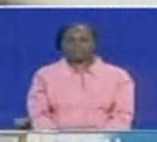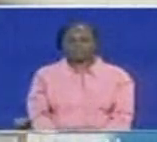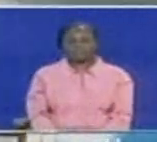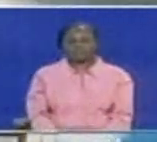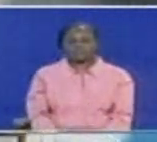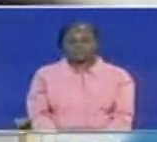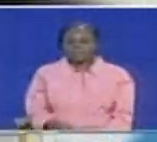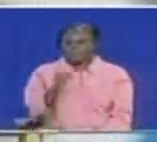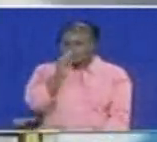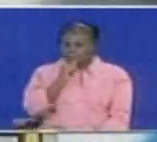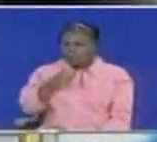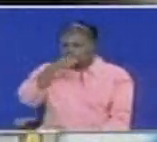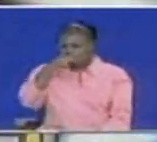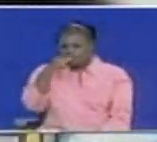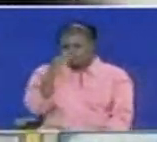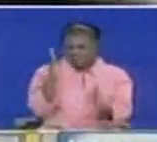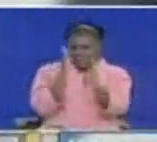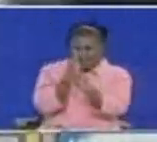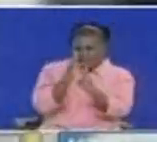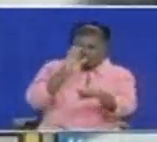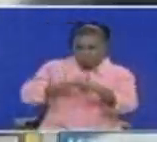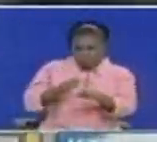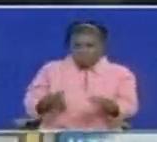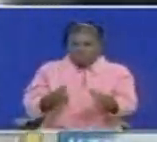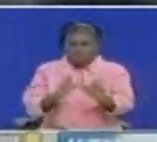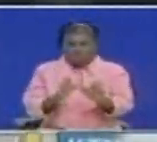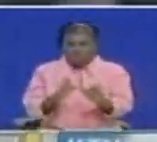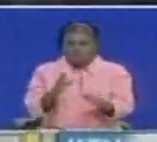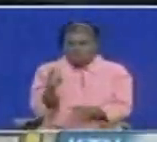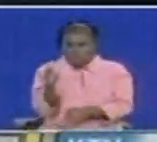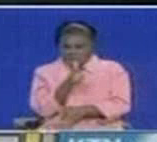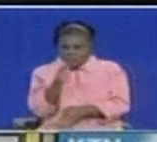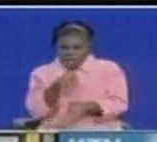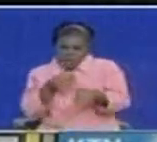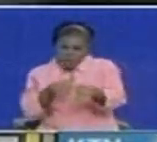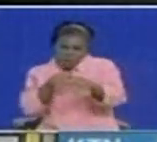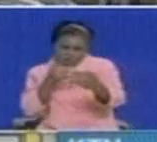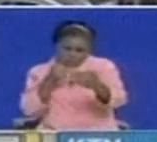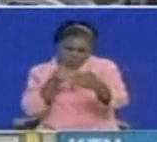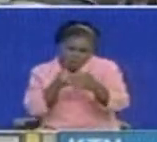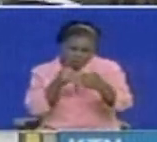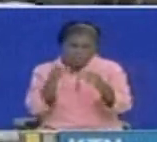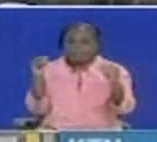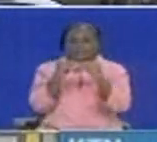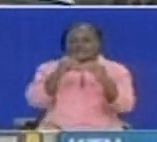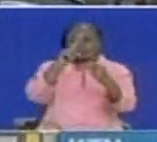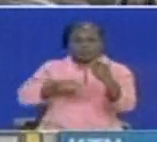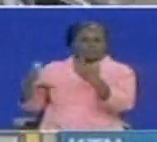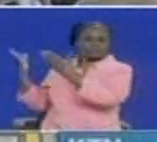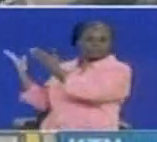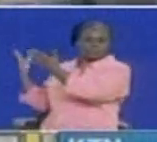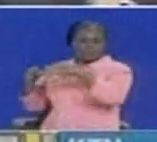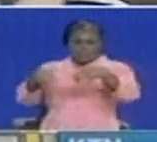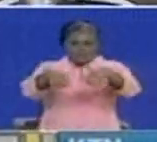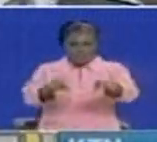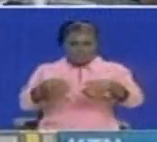So secretly, we mic'd ourselves and walked along the streets as our camera person followed us close by. We came across these motorbike